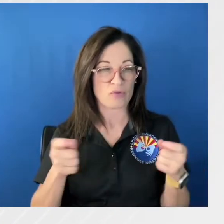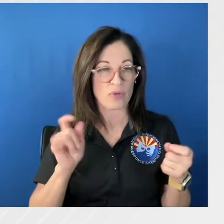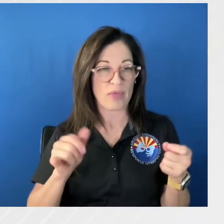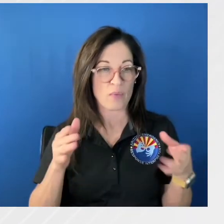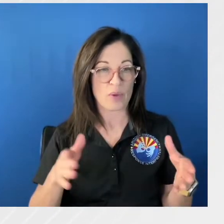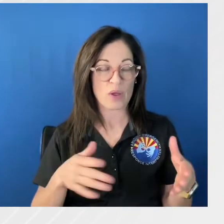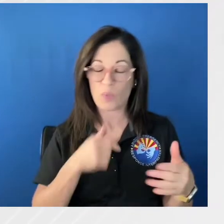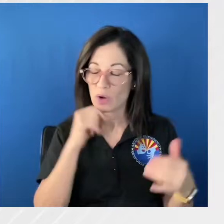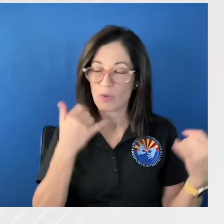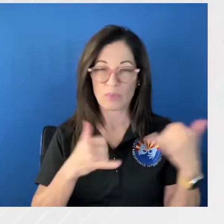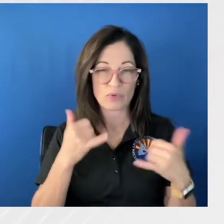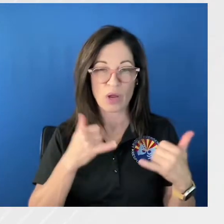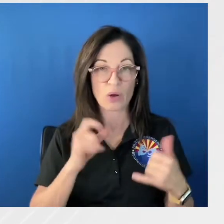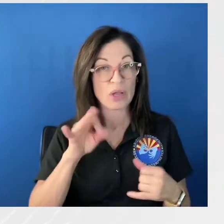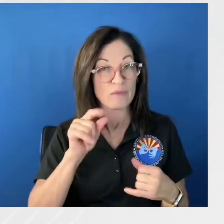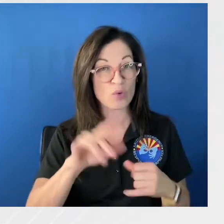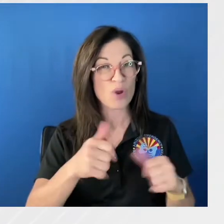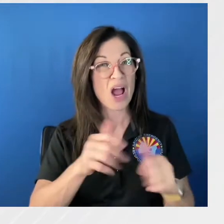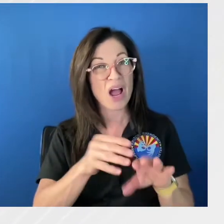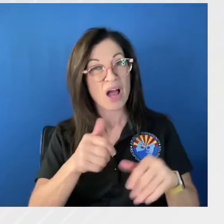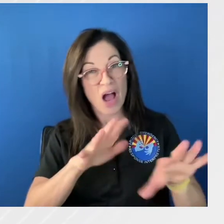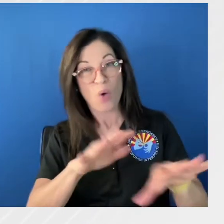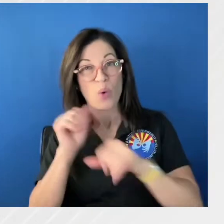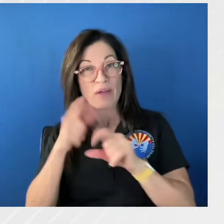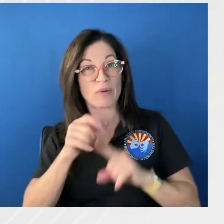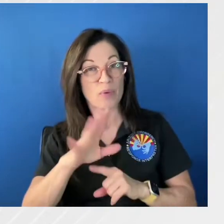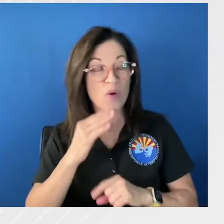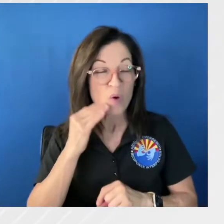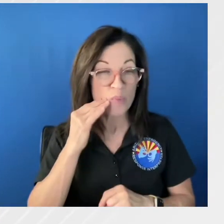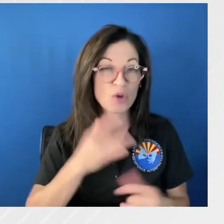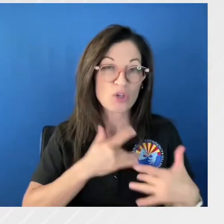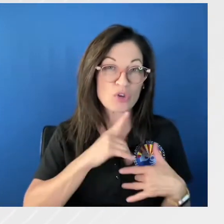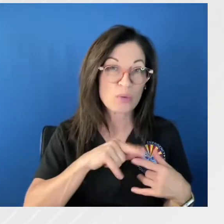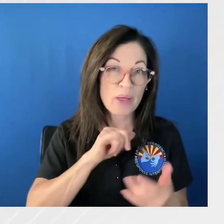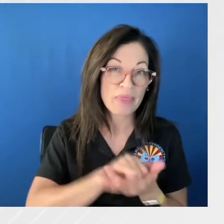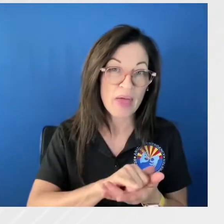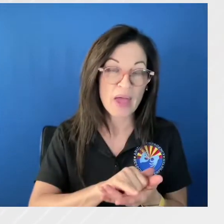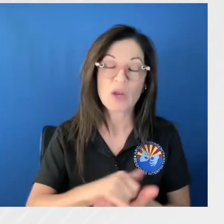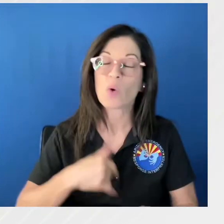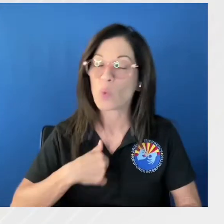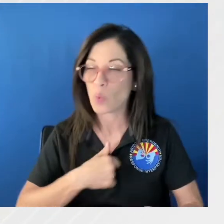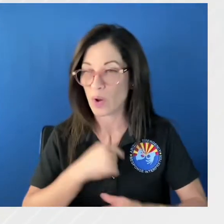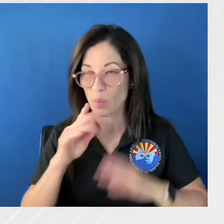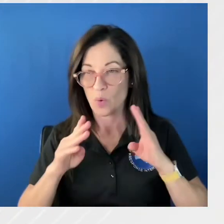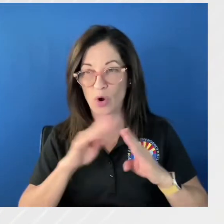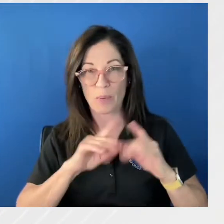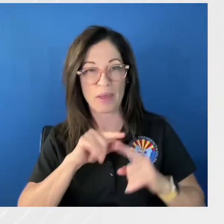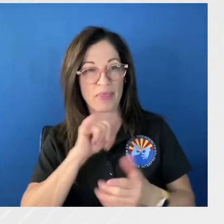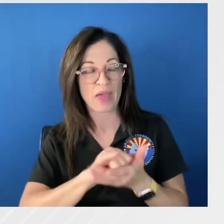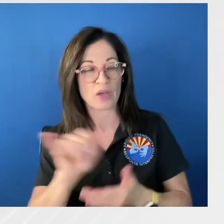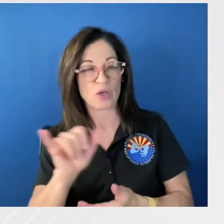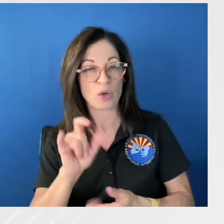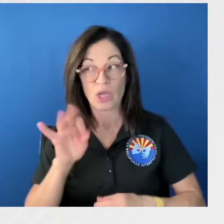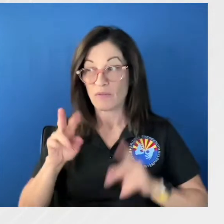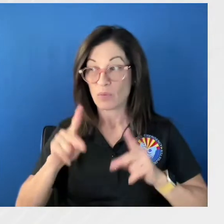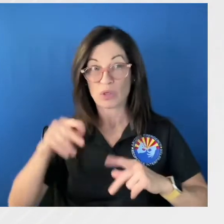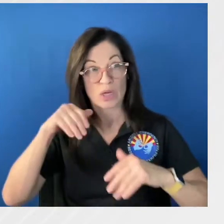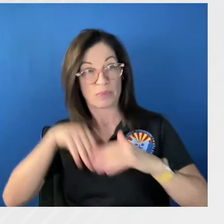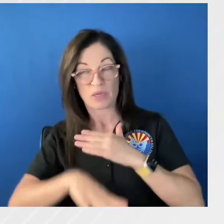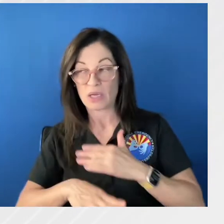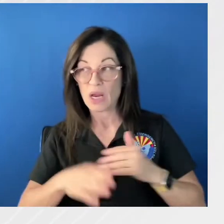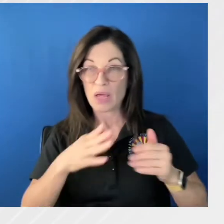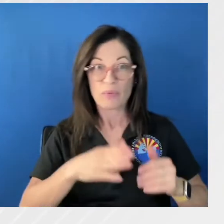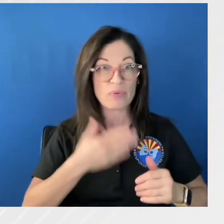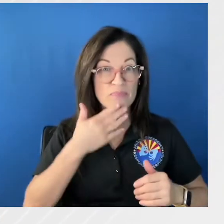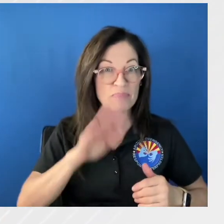you're away from your home, you're worried about it. We're worried about it. And if somebody comes in and they mean to do harm or they don't have business